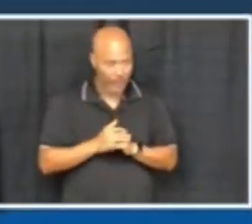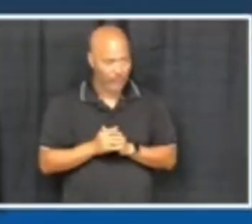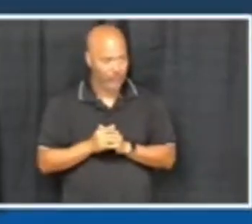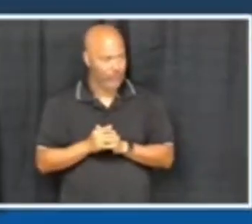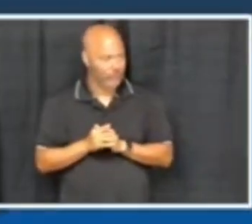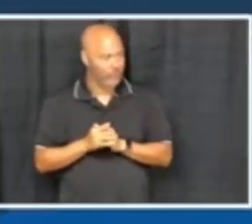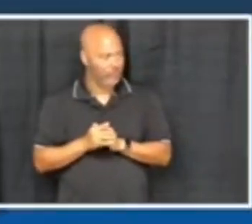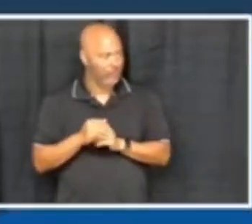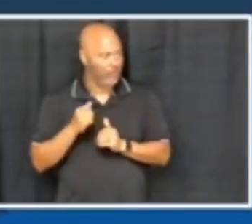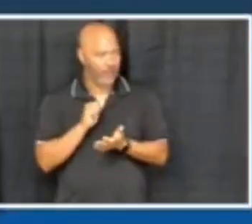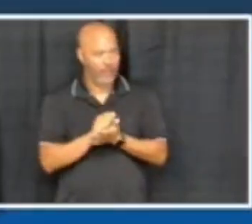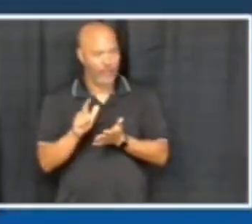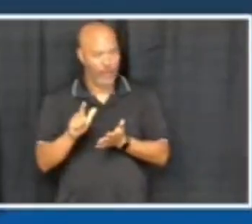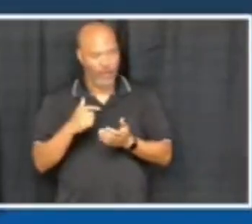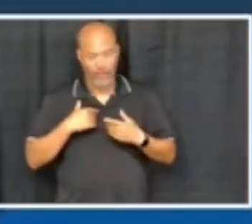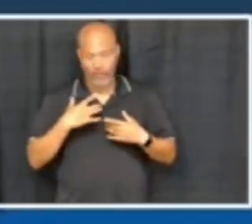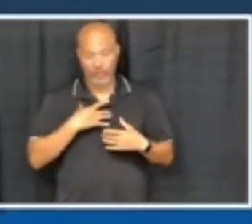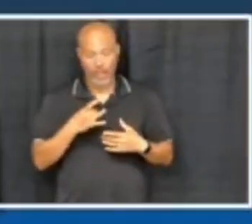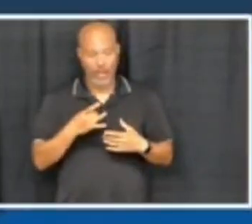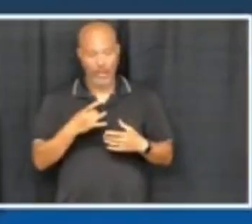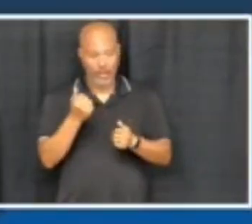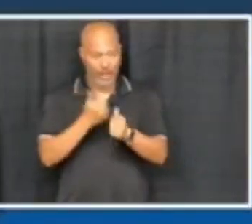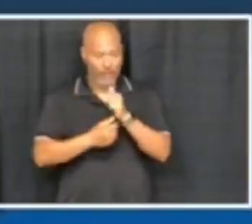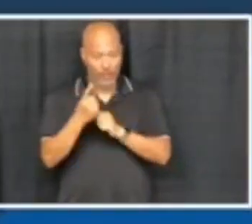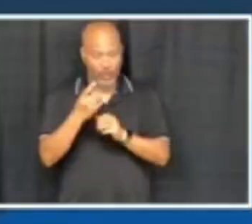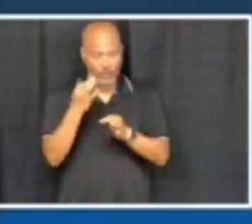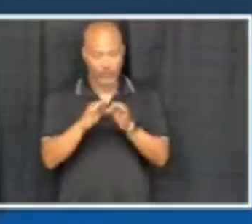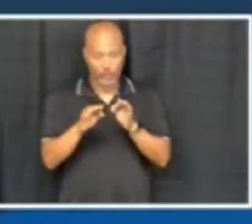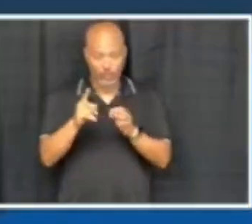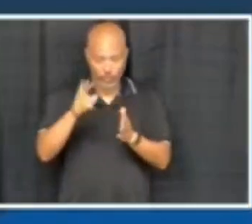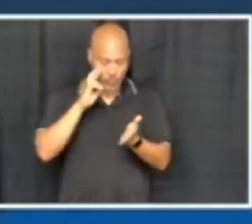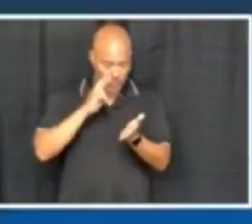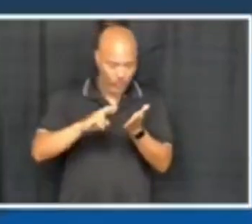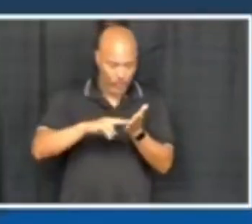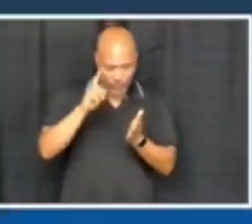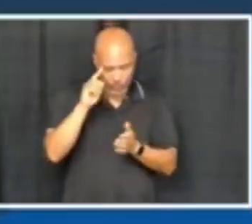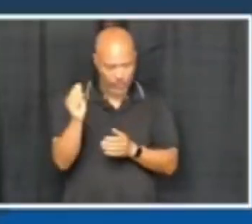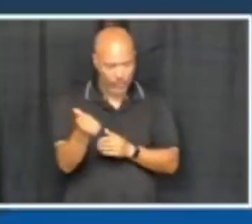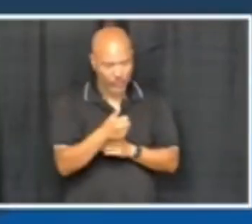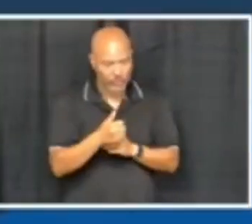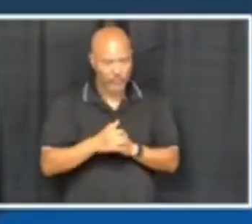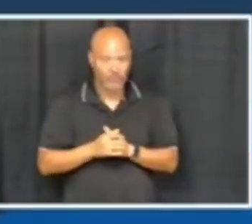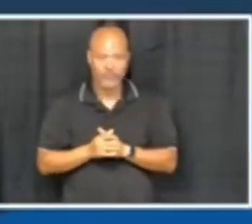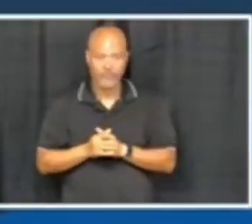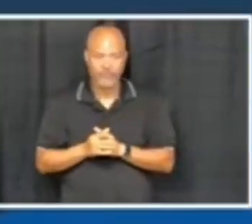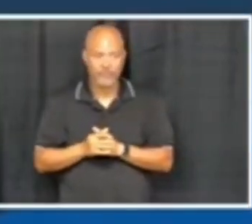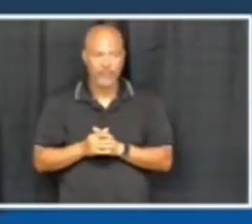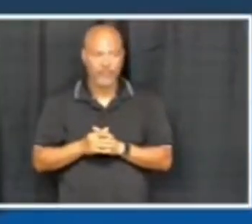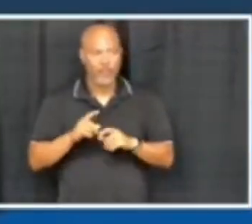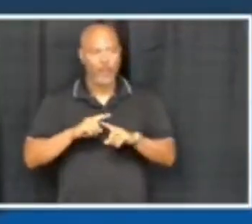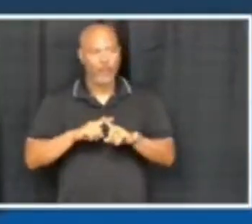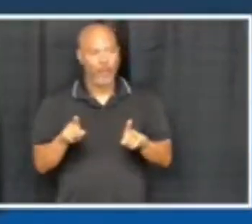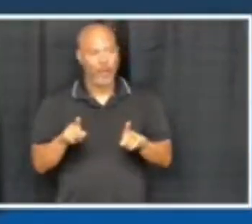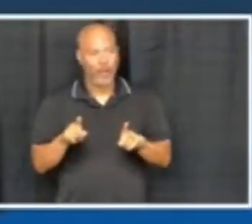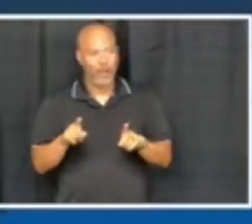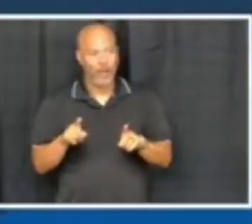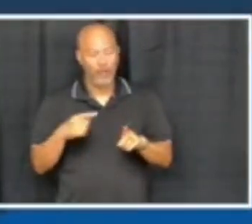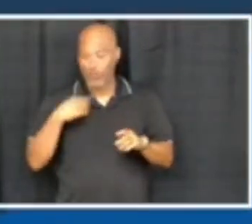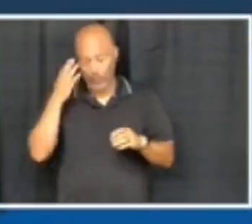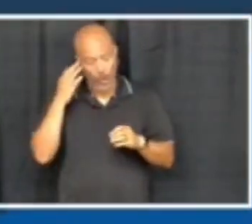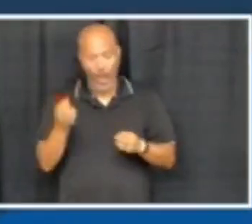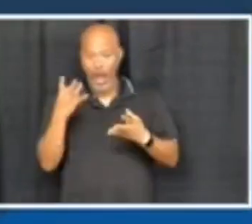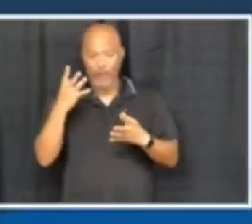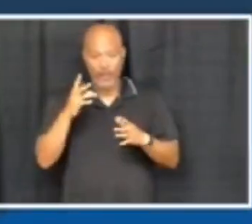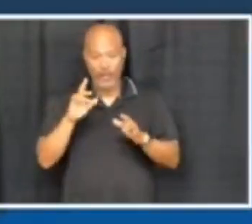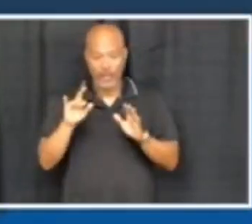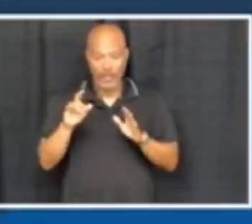That's all I'd like to ask is just everyone to do their own research. We're almost done. But we don't know how many are in the